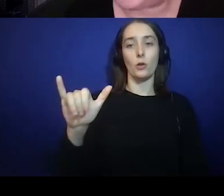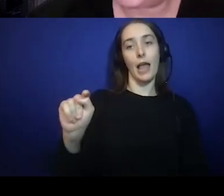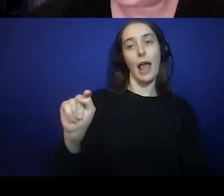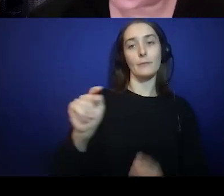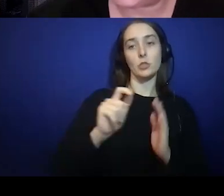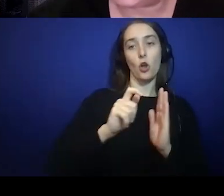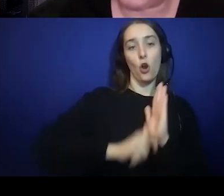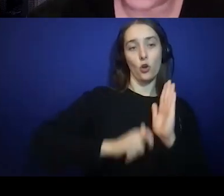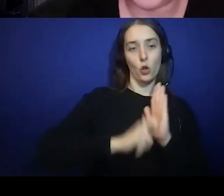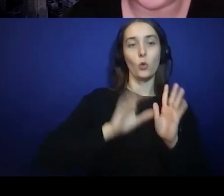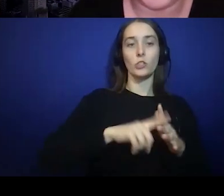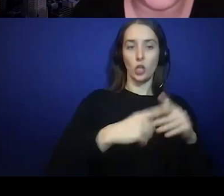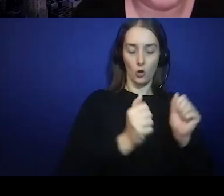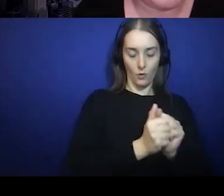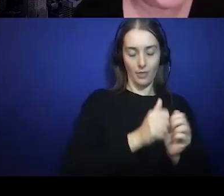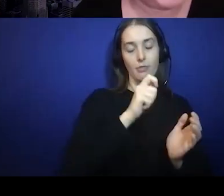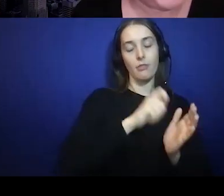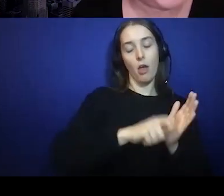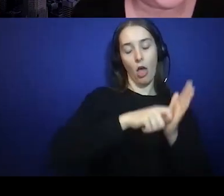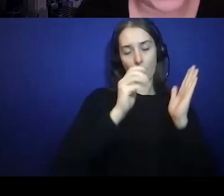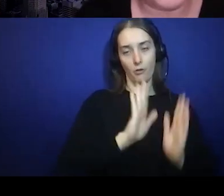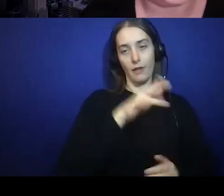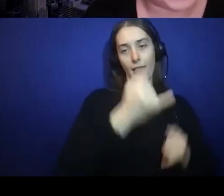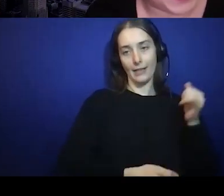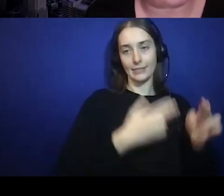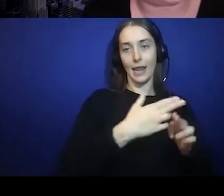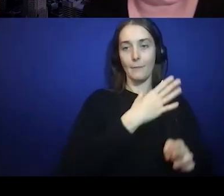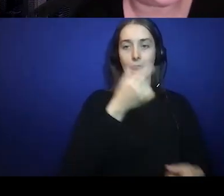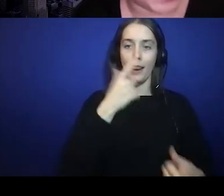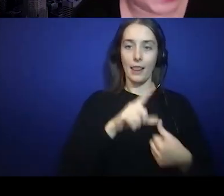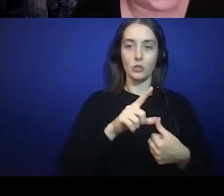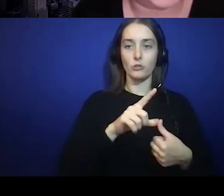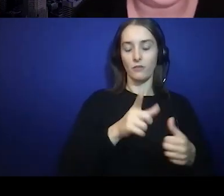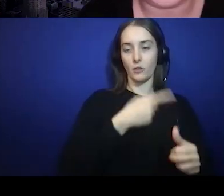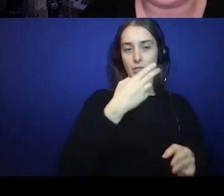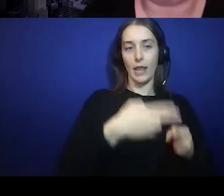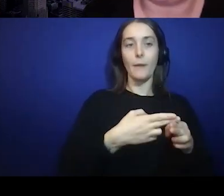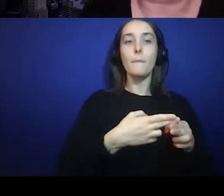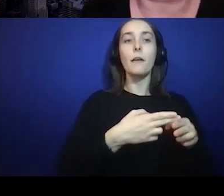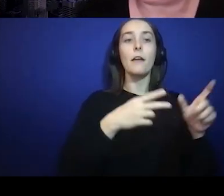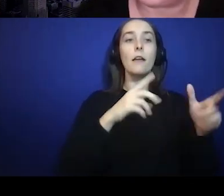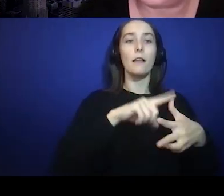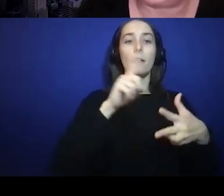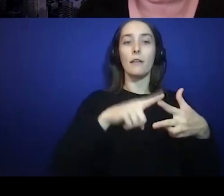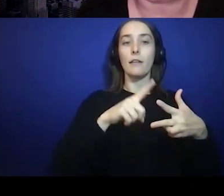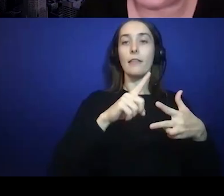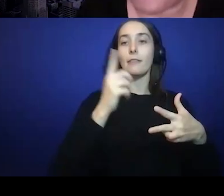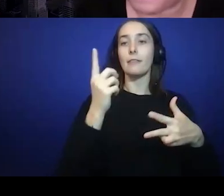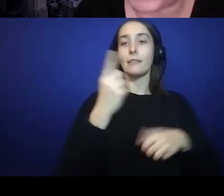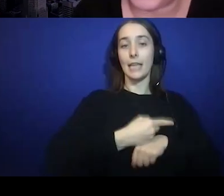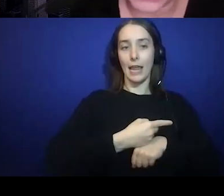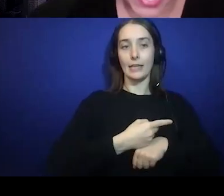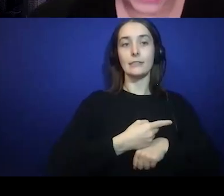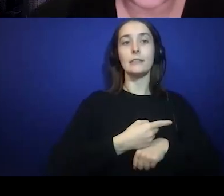with the author's last name and initials. You then would have the date. In this case, you would have the year followed